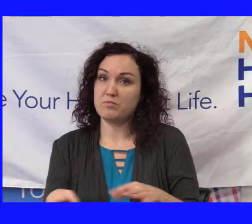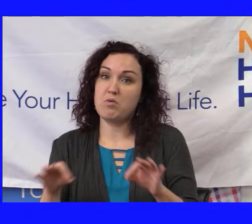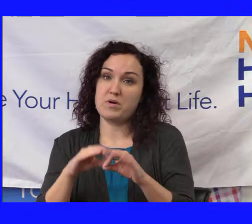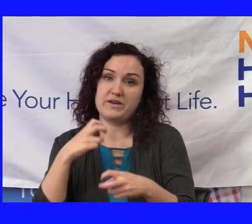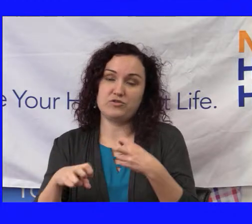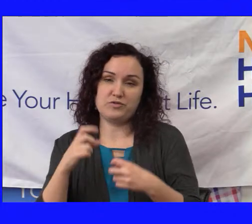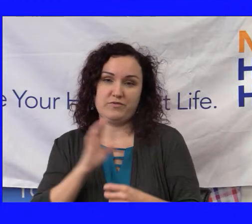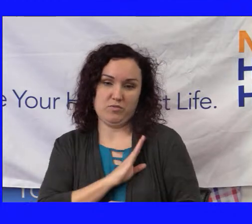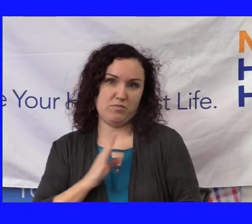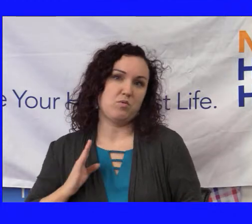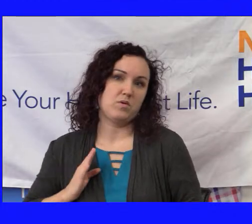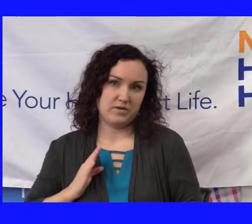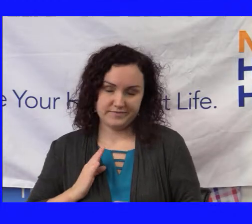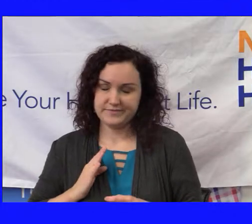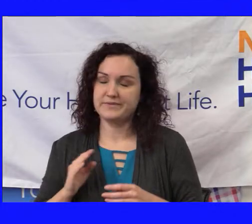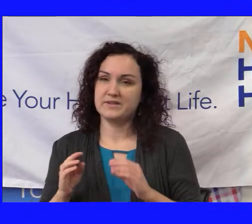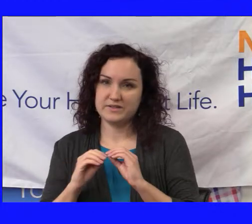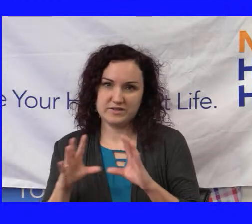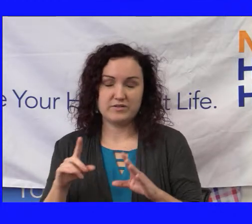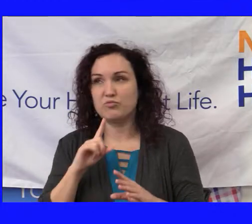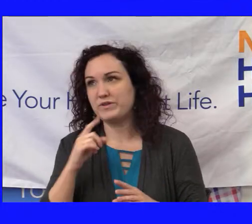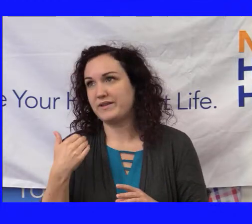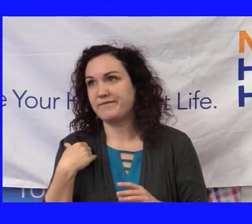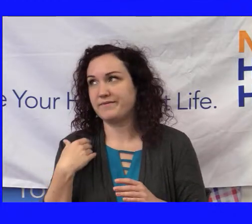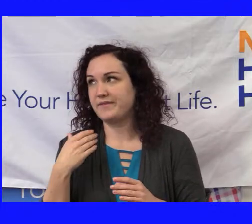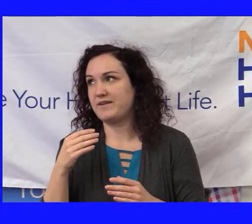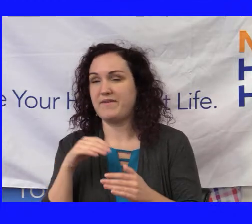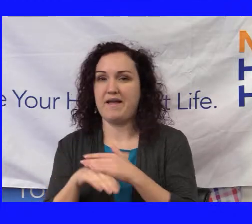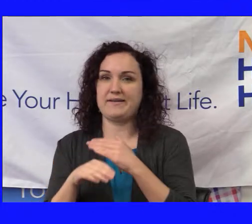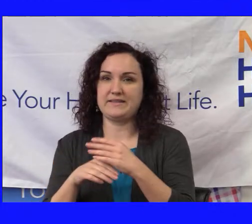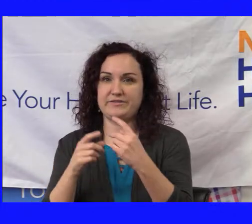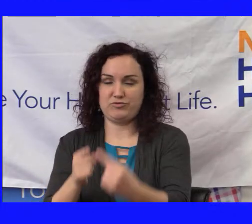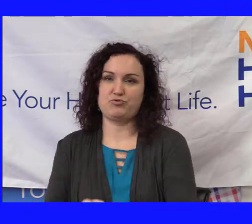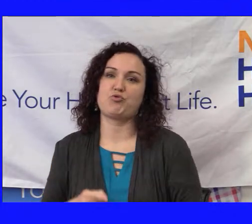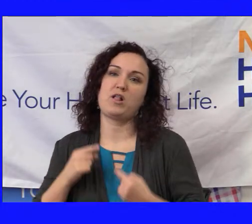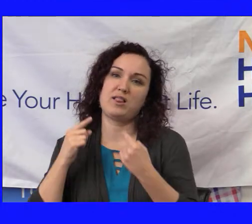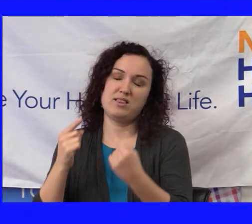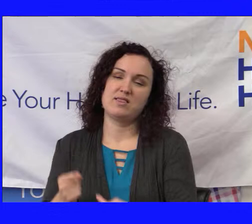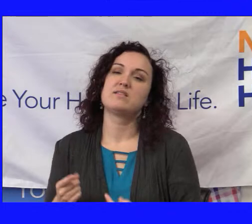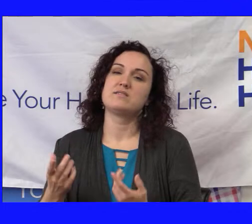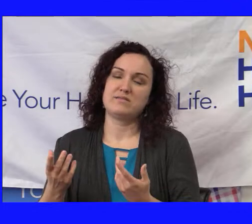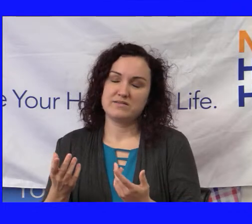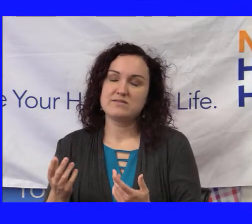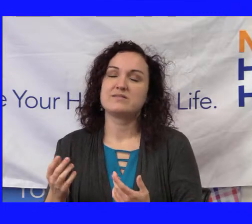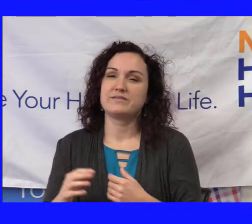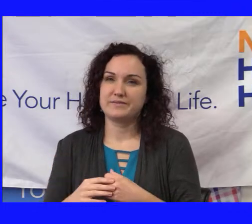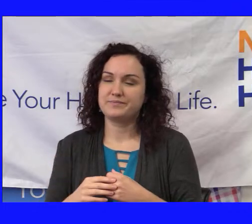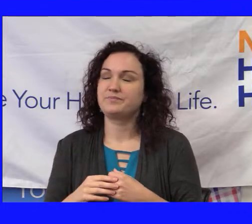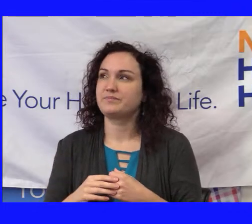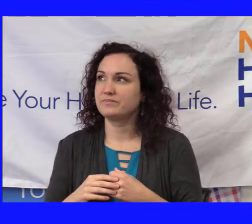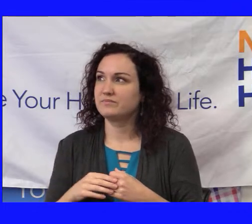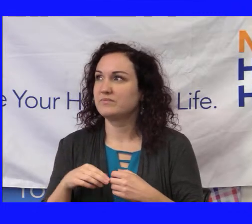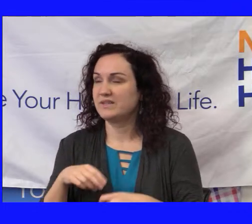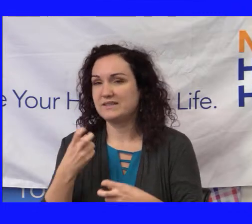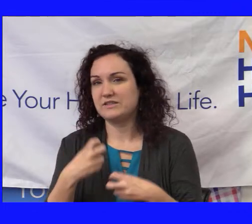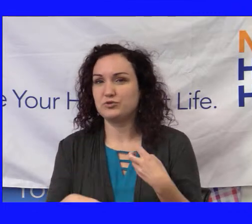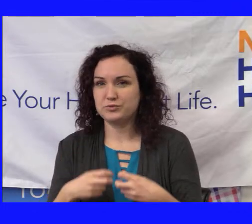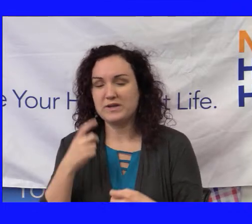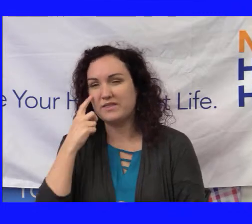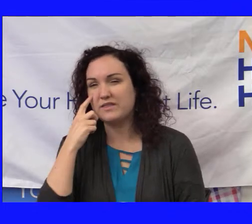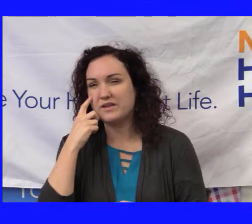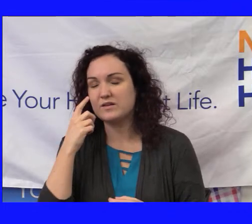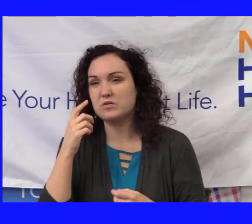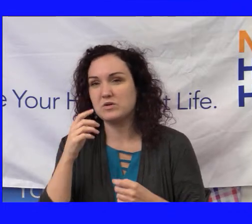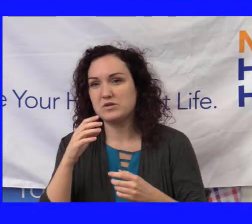board. You've made it clear. We really do have access issues. We do have, the issues, I think, that we're going to be needing to put